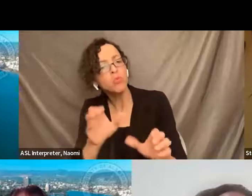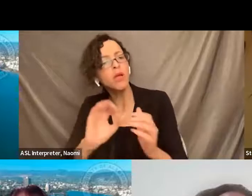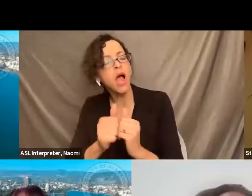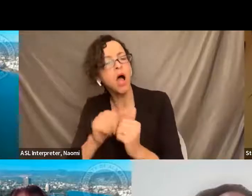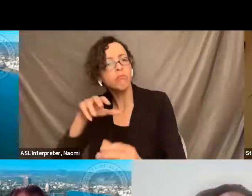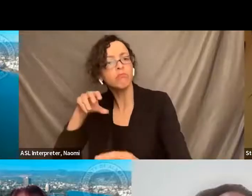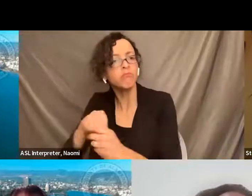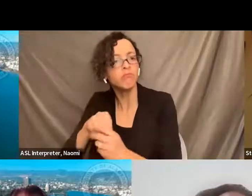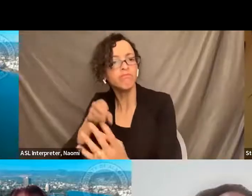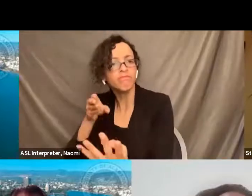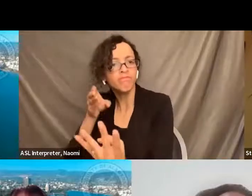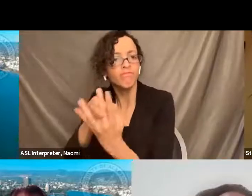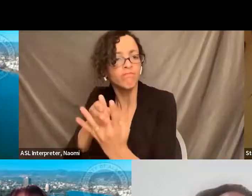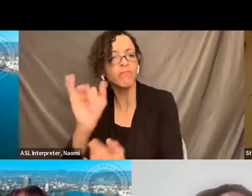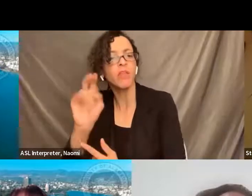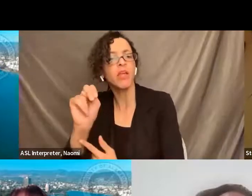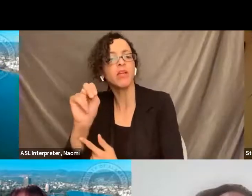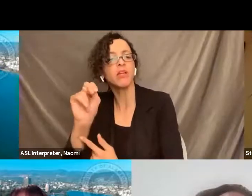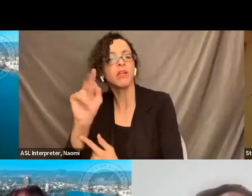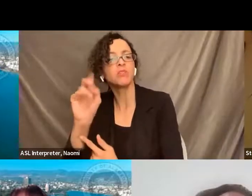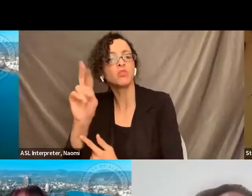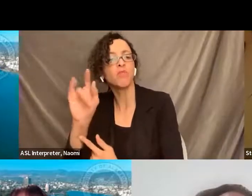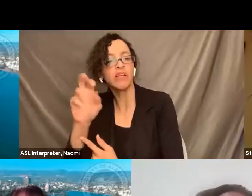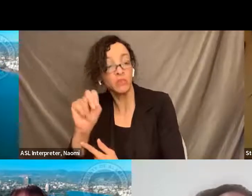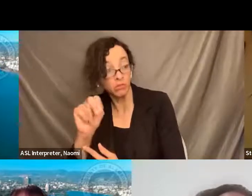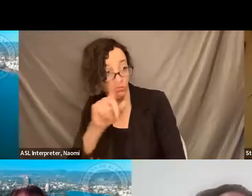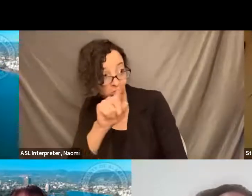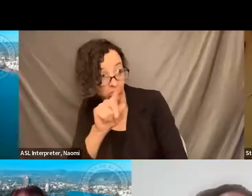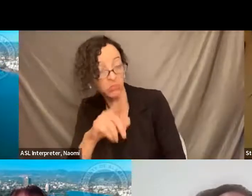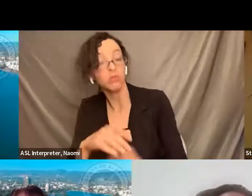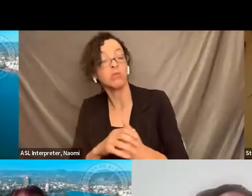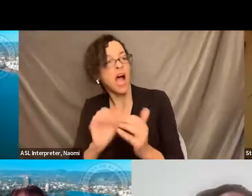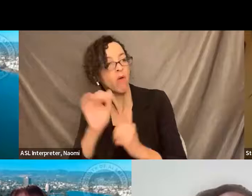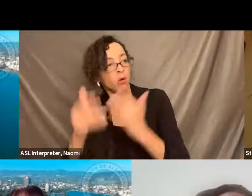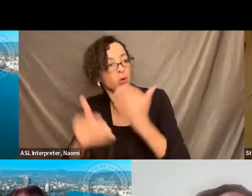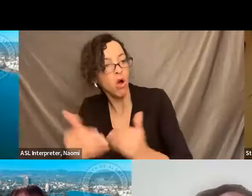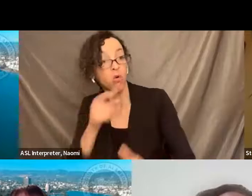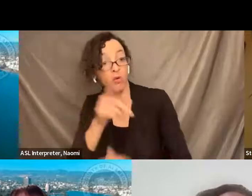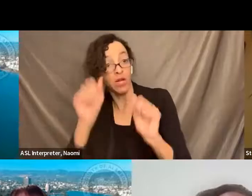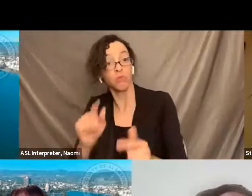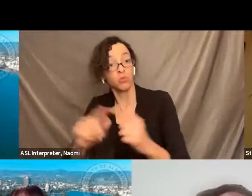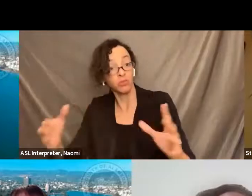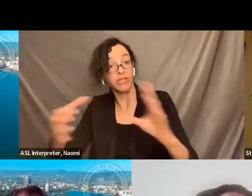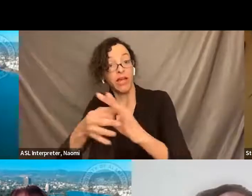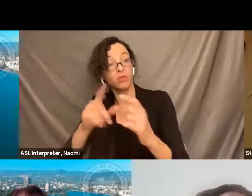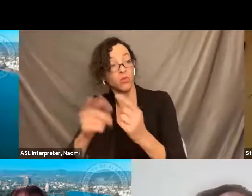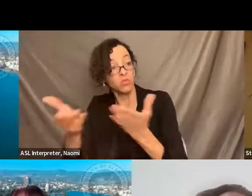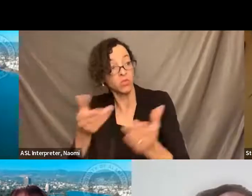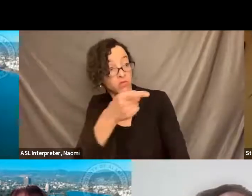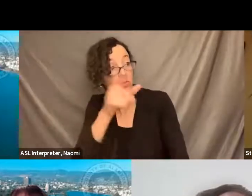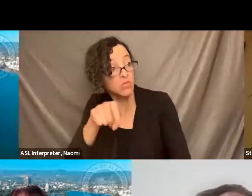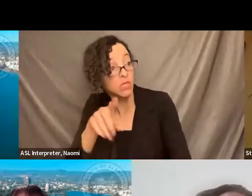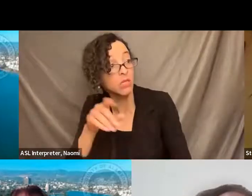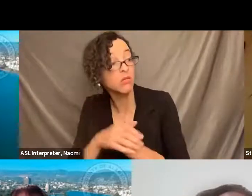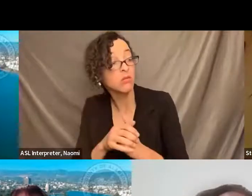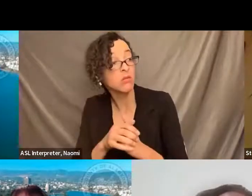you able to connect to the services that were available to you at the time? And what else do you need? And so CAT is